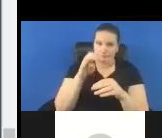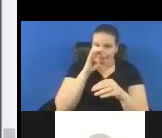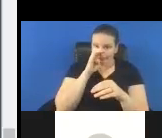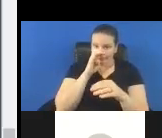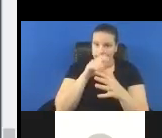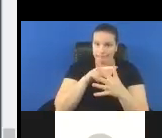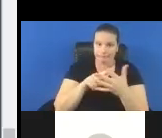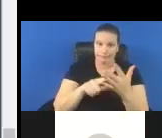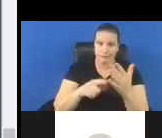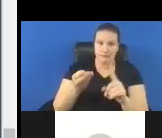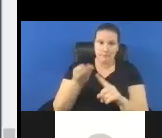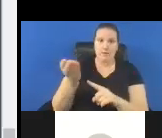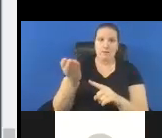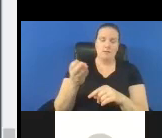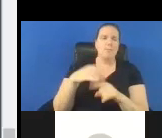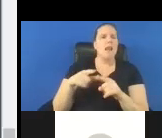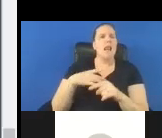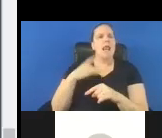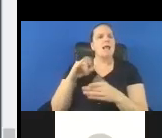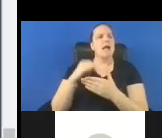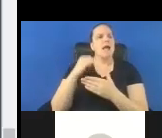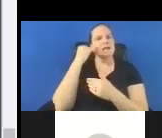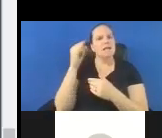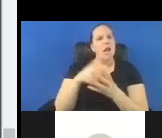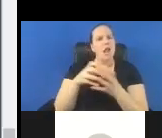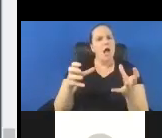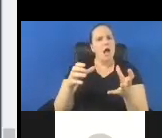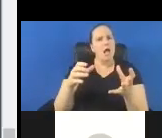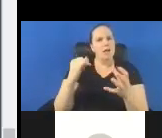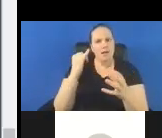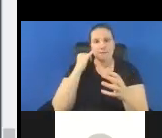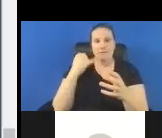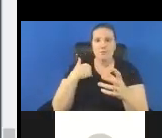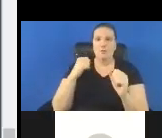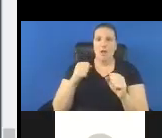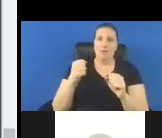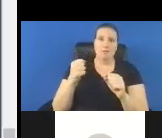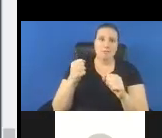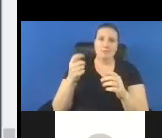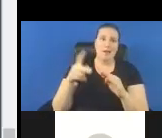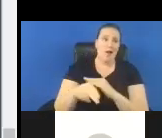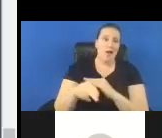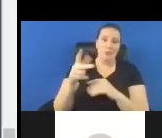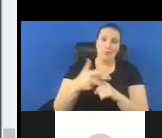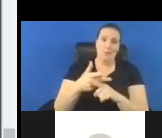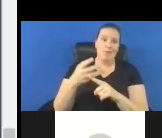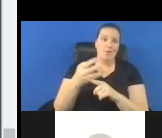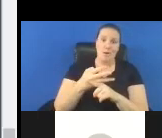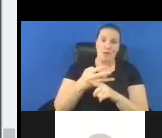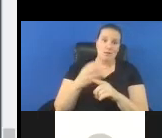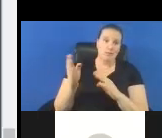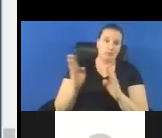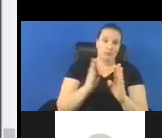submittals as well. But I like that idea a lot. You know, if you can knock 3-4 months off a project timeline, that's a big impact